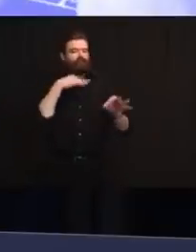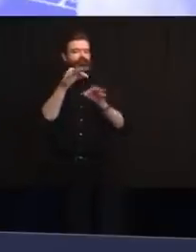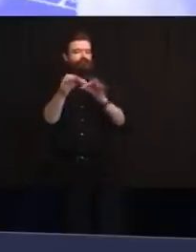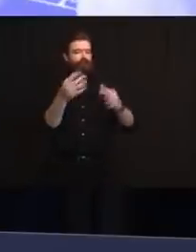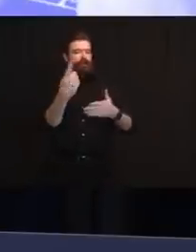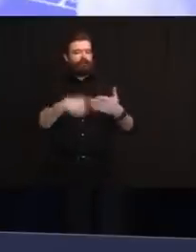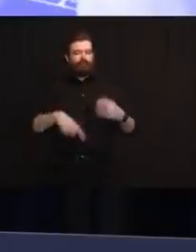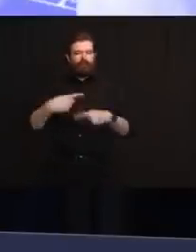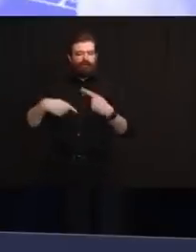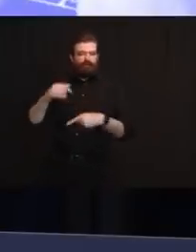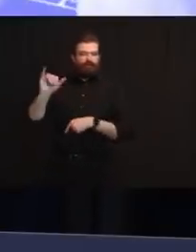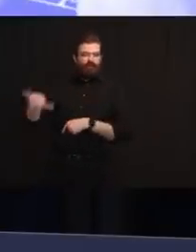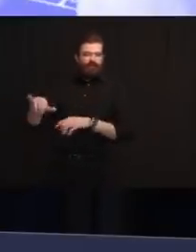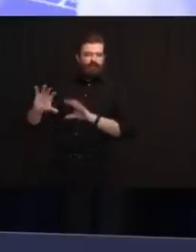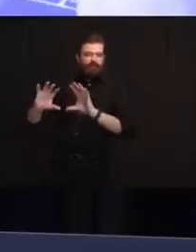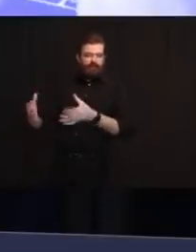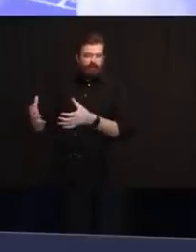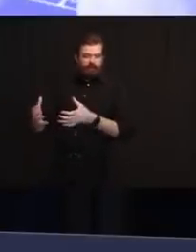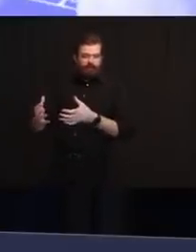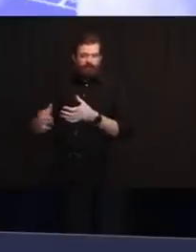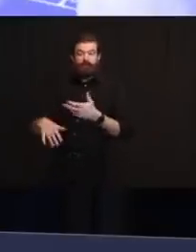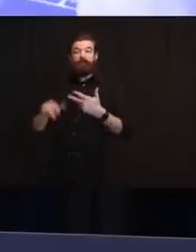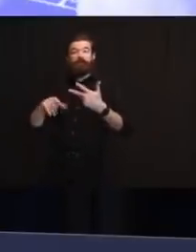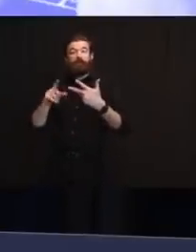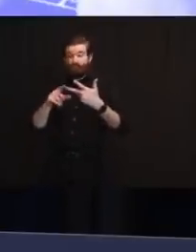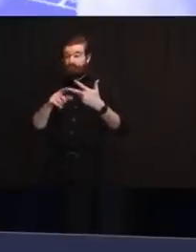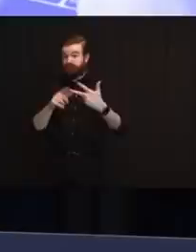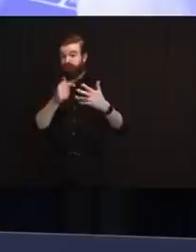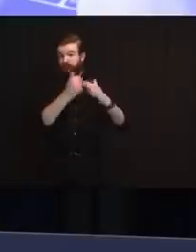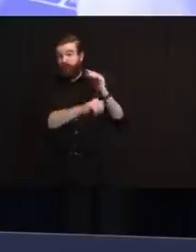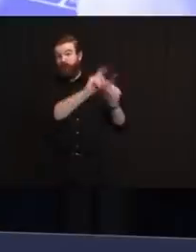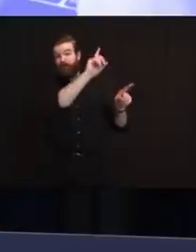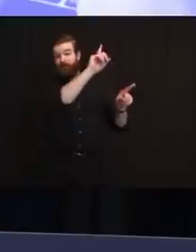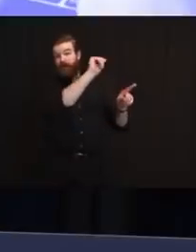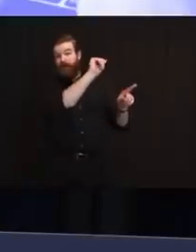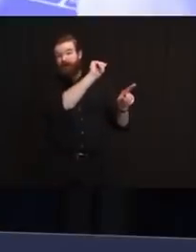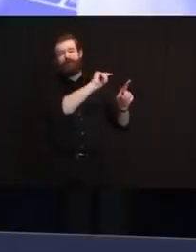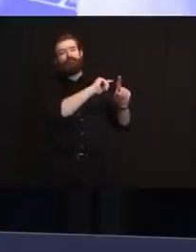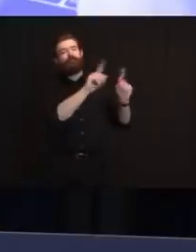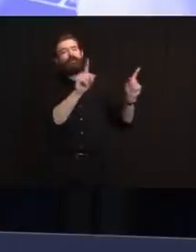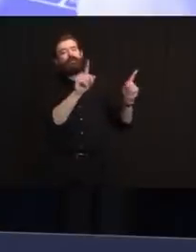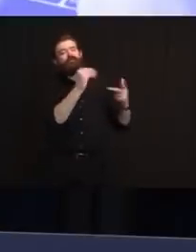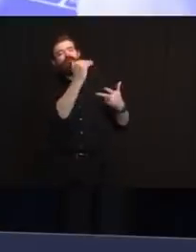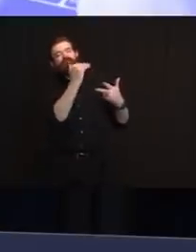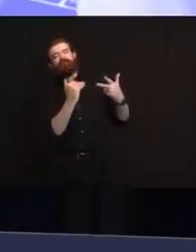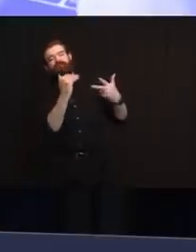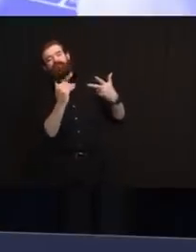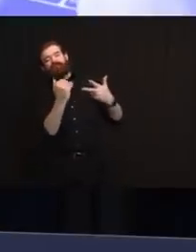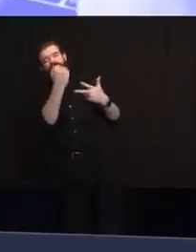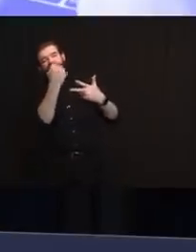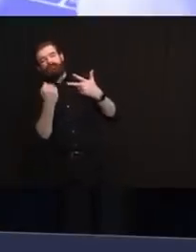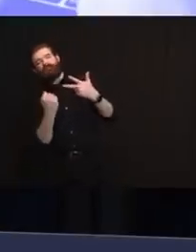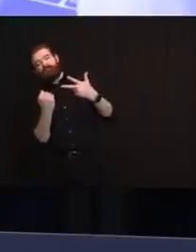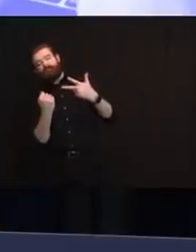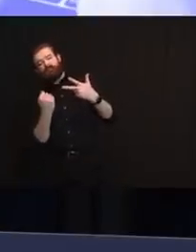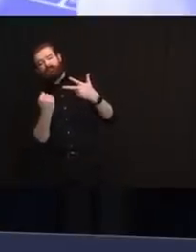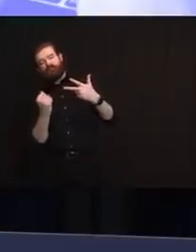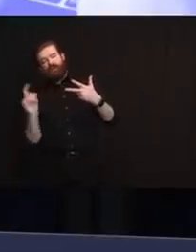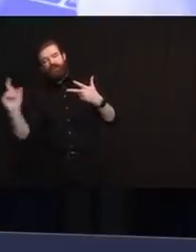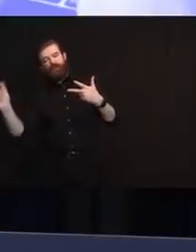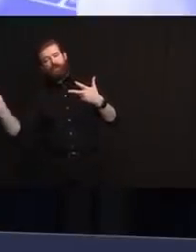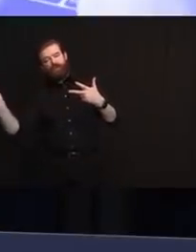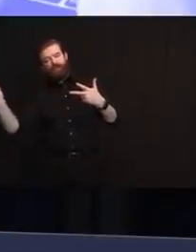1A category can access the sites for appointments. There will also be walk-up